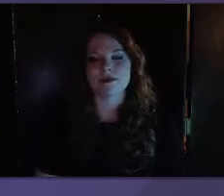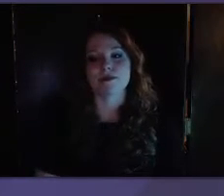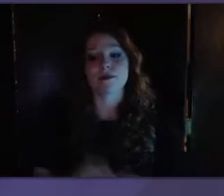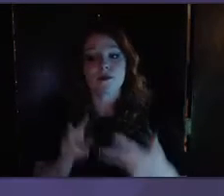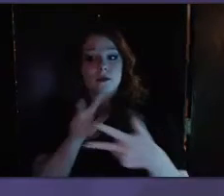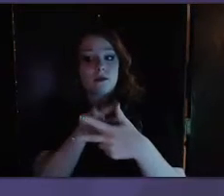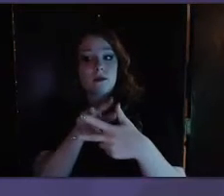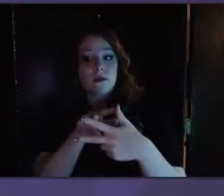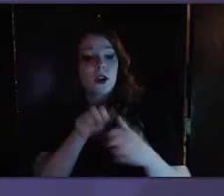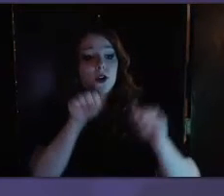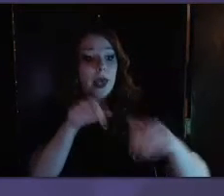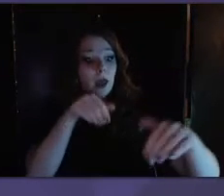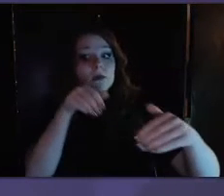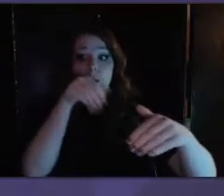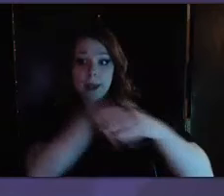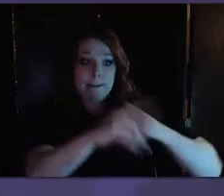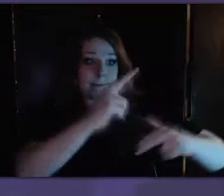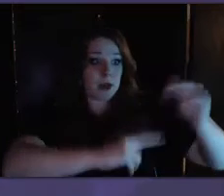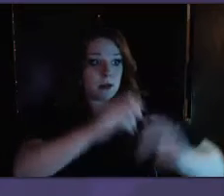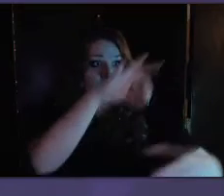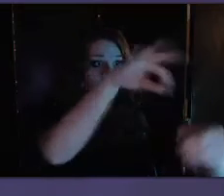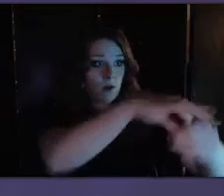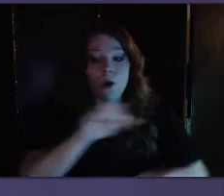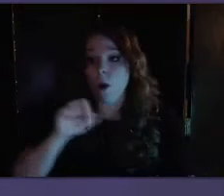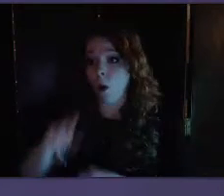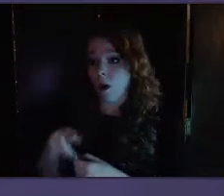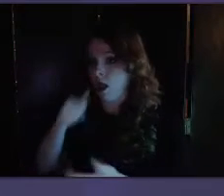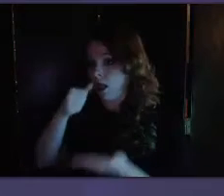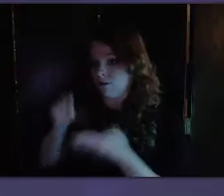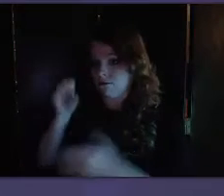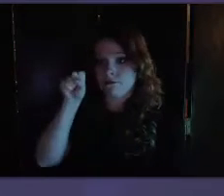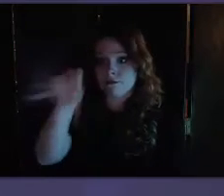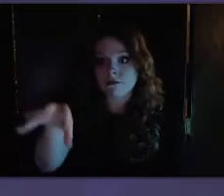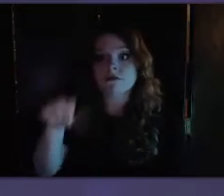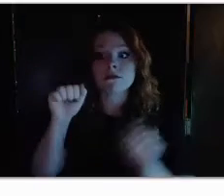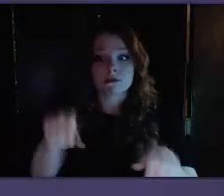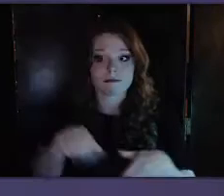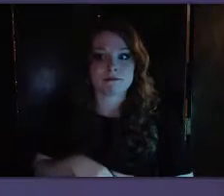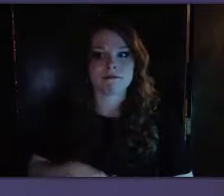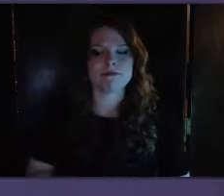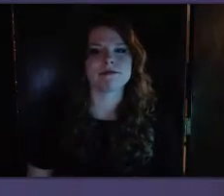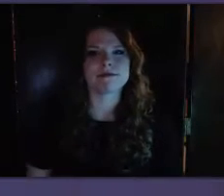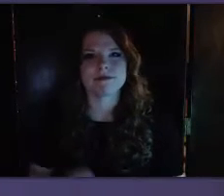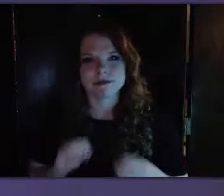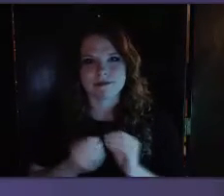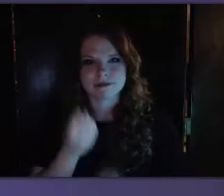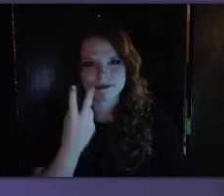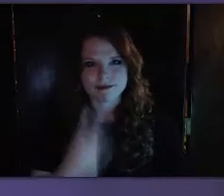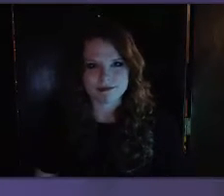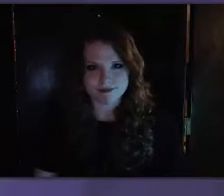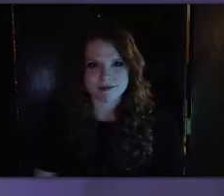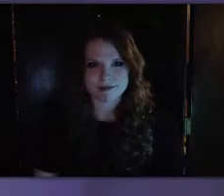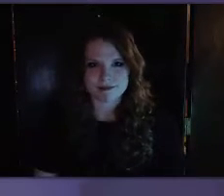C. Both in-person voting and mail-in ballots are helping registered voters. The answer to question 2